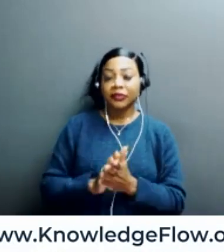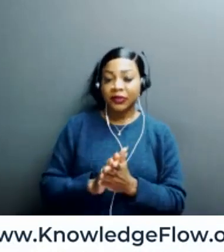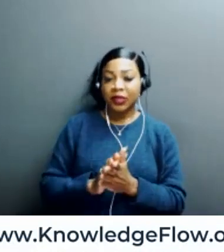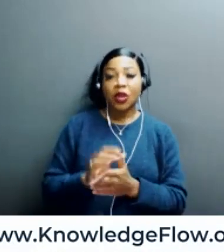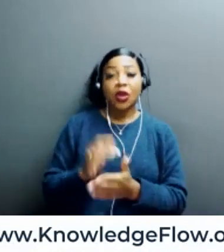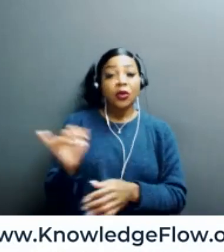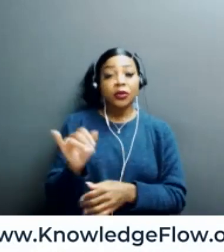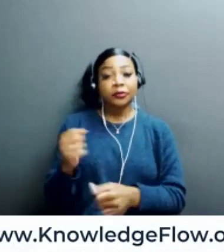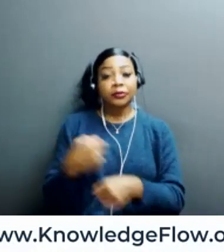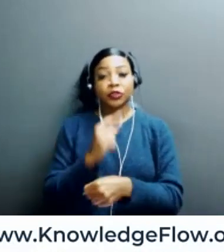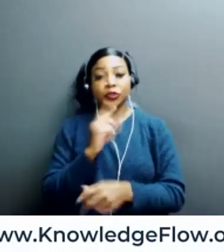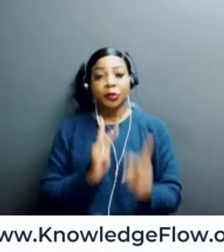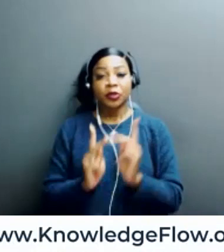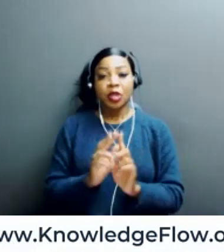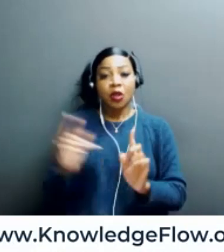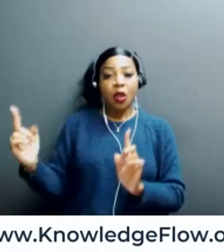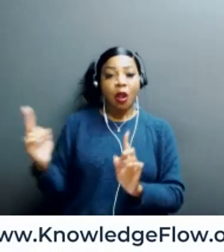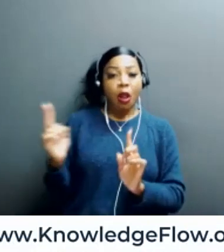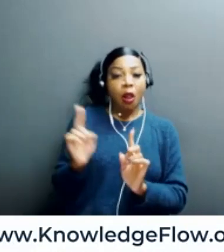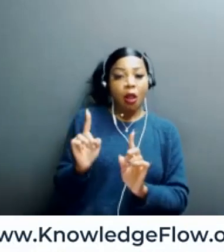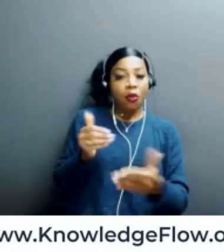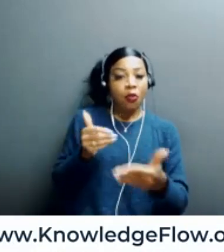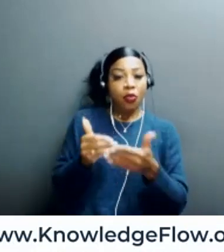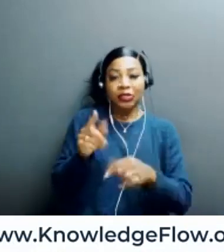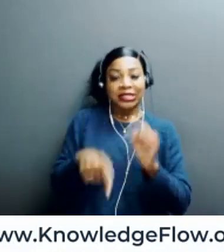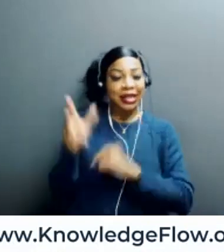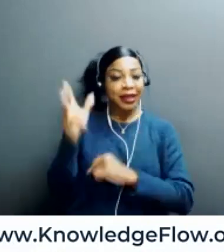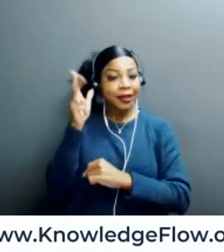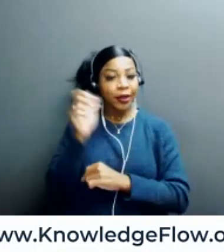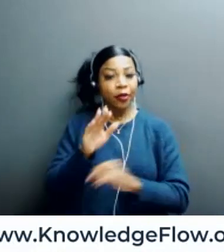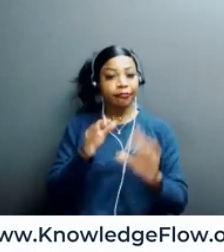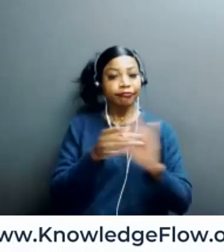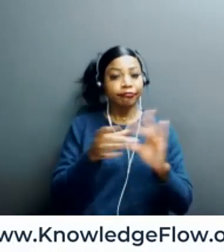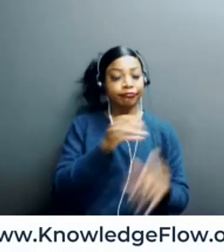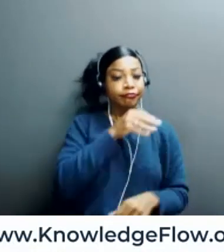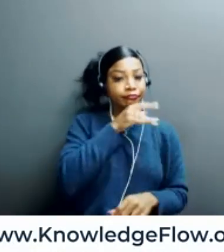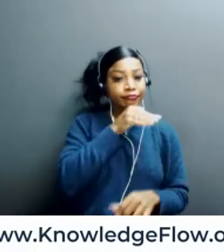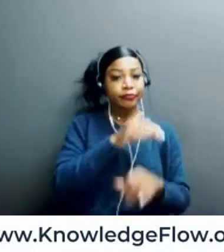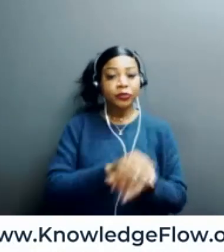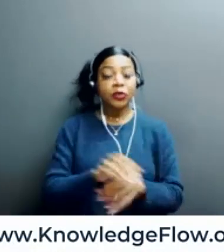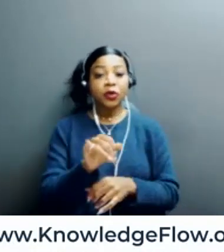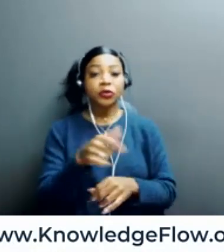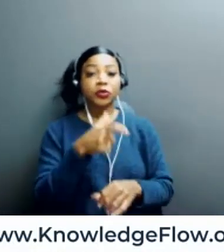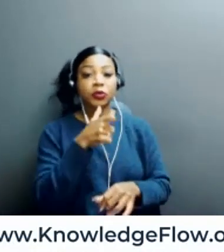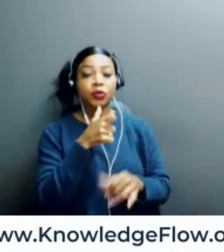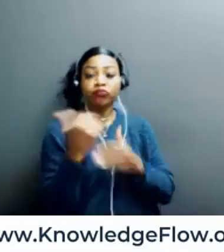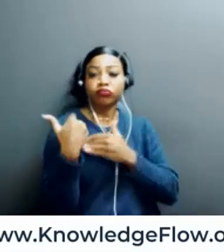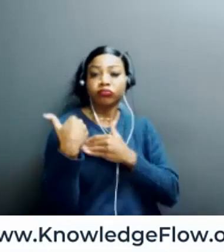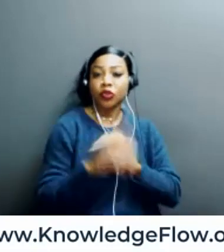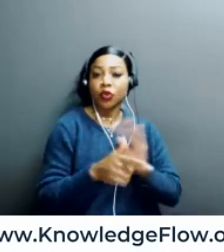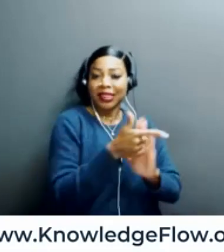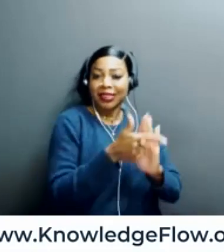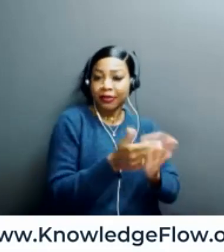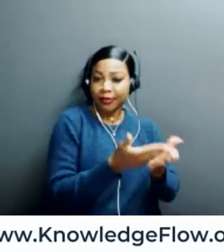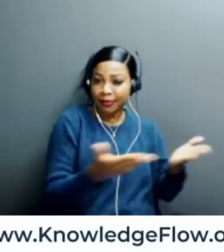distance if you're going to schedule appointments with legal advisors or people that are taking care of your legal Affairs make sure to